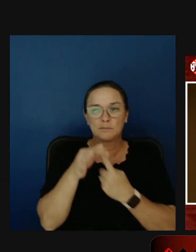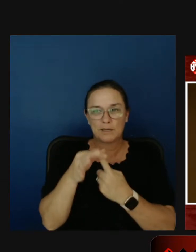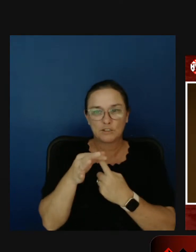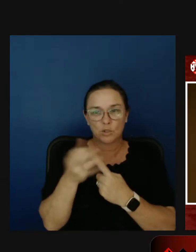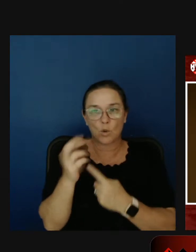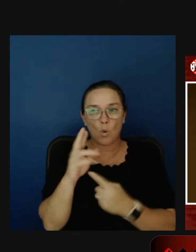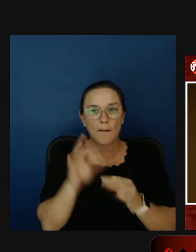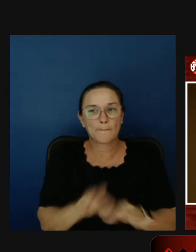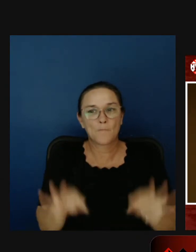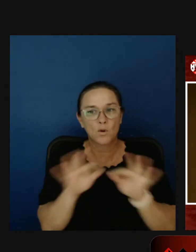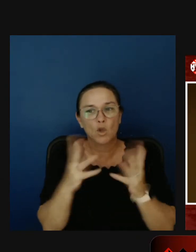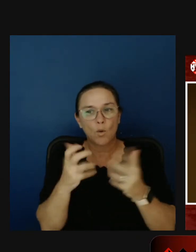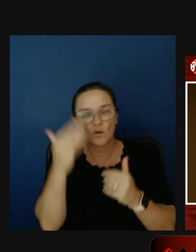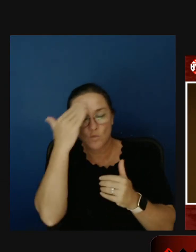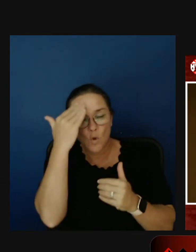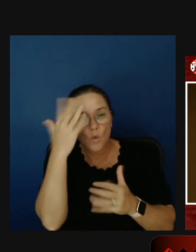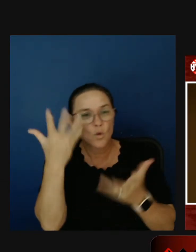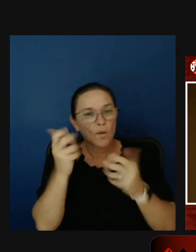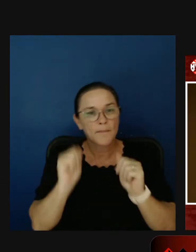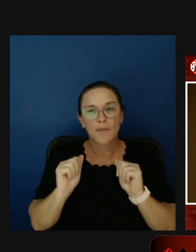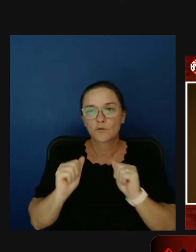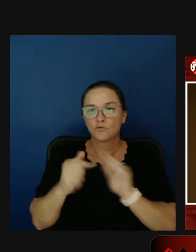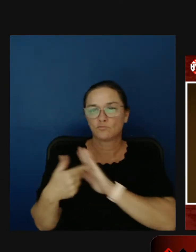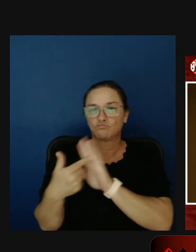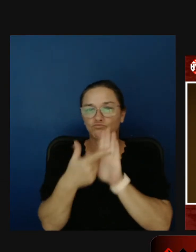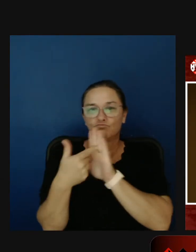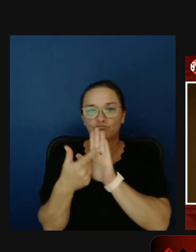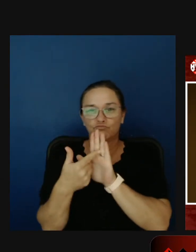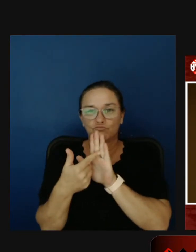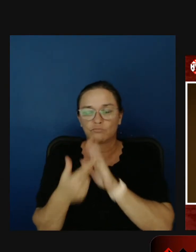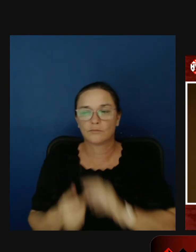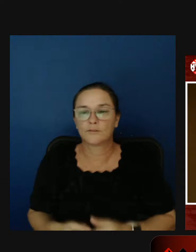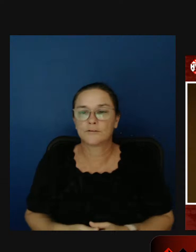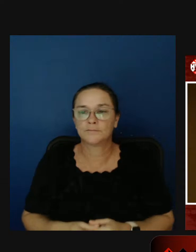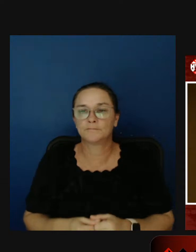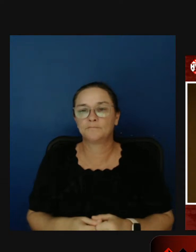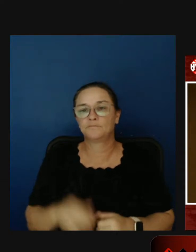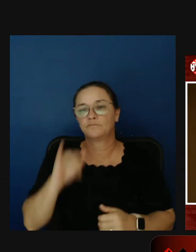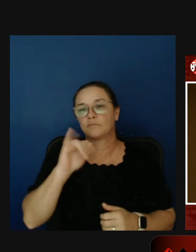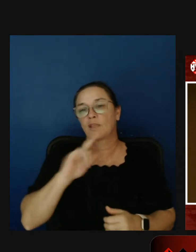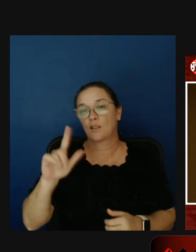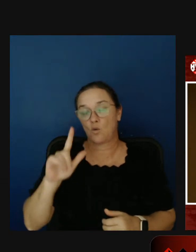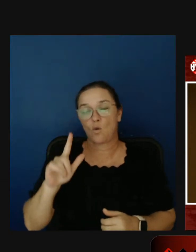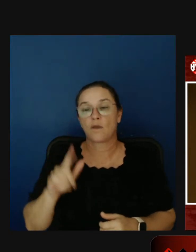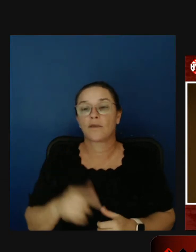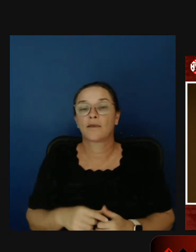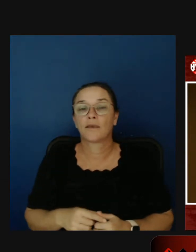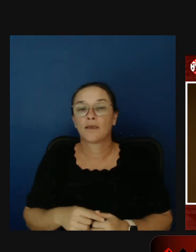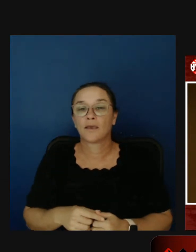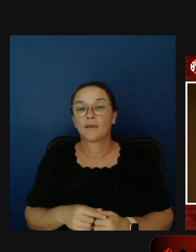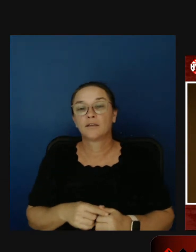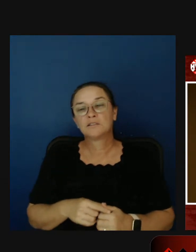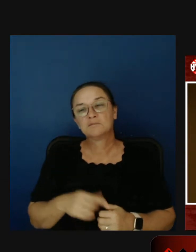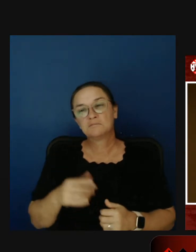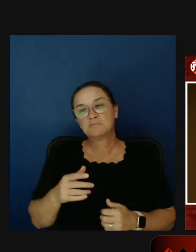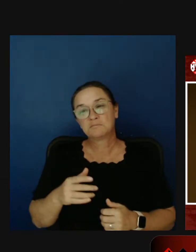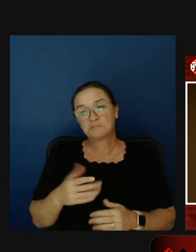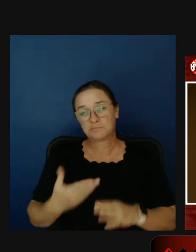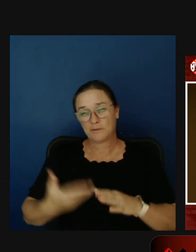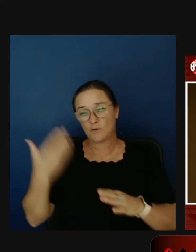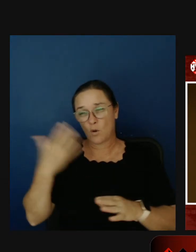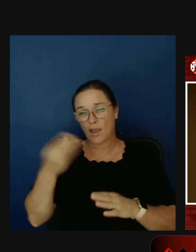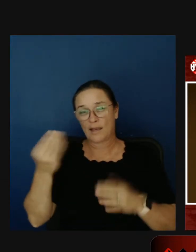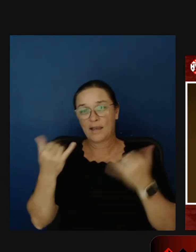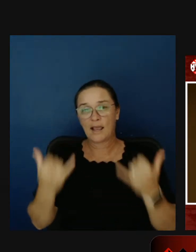region you want to know, you want to be able to map out. Illinois, at least back in the day and slightly now, is well known for